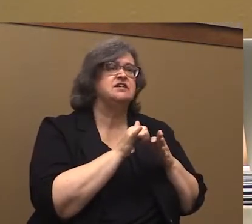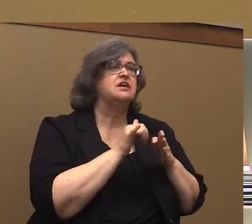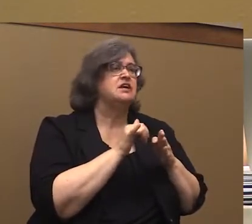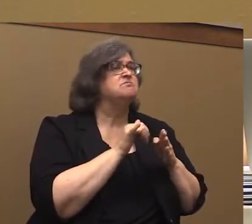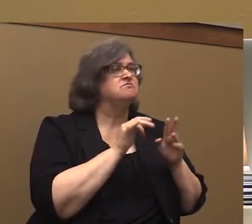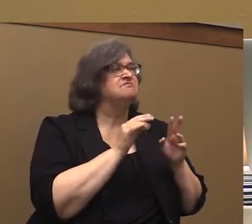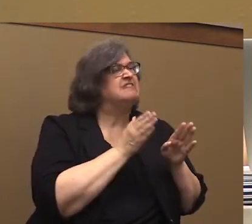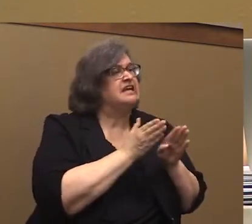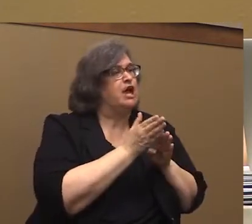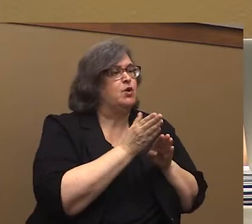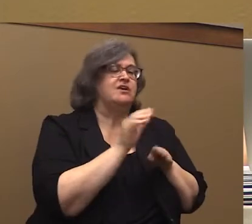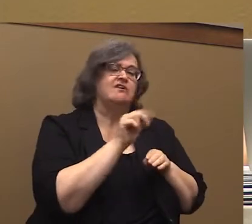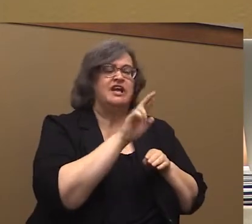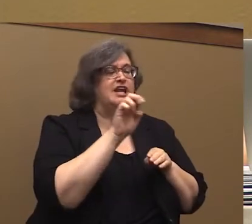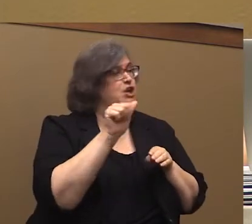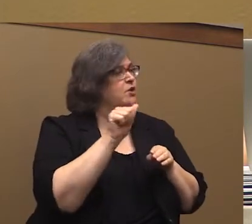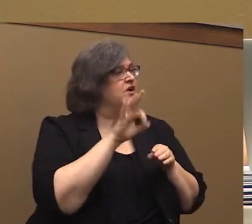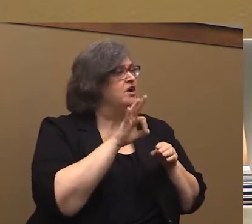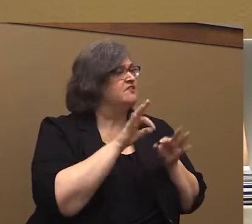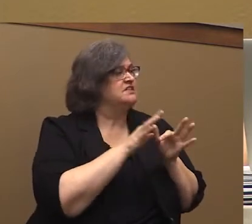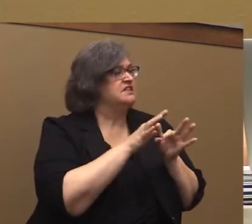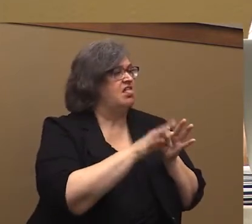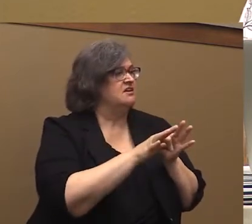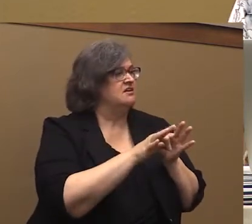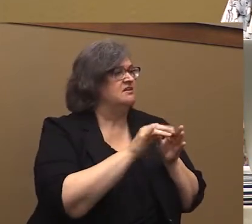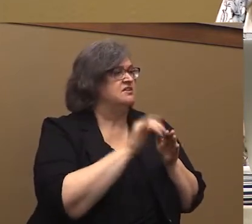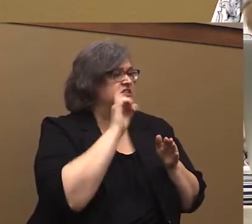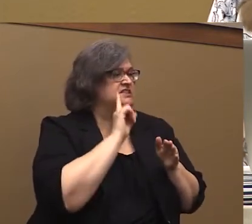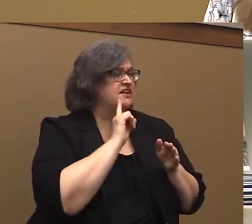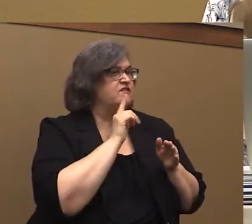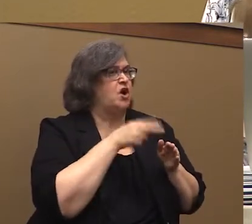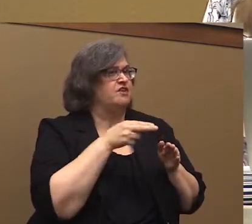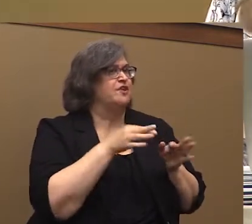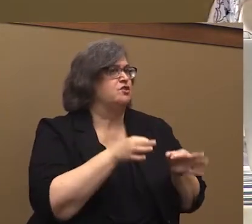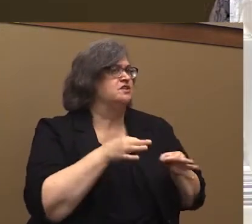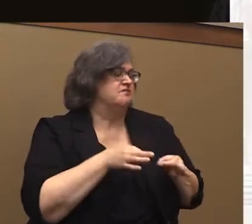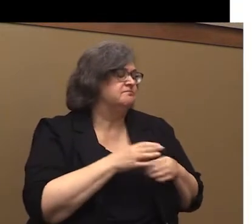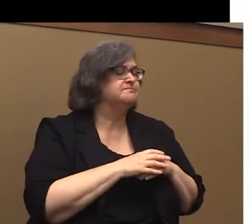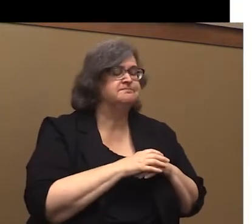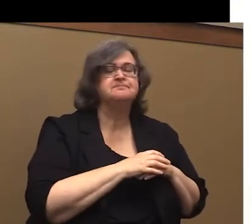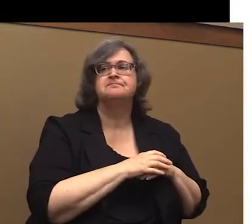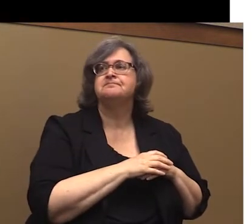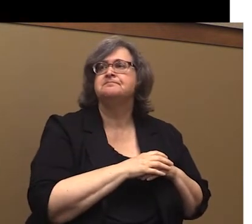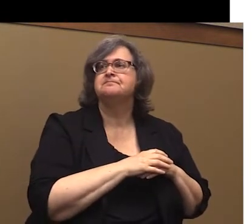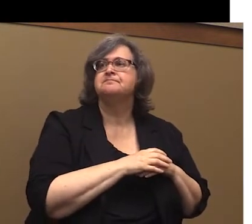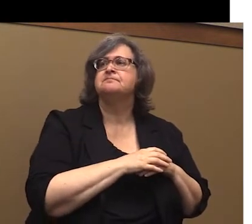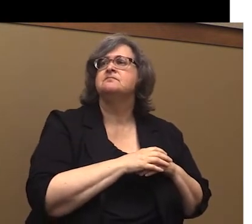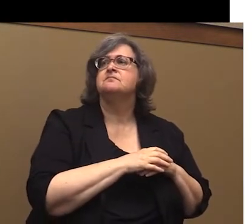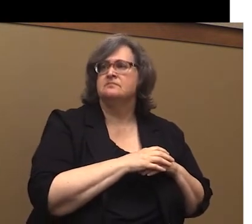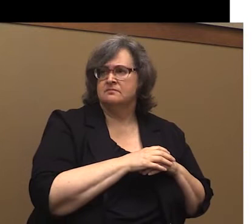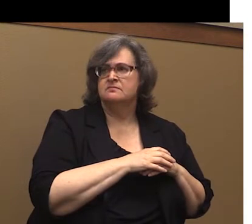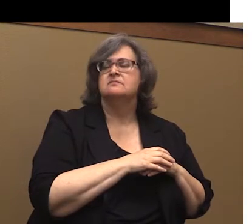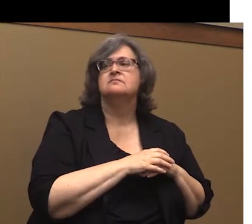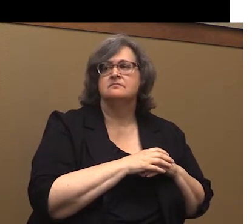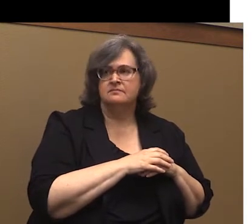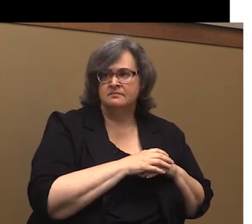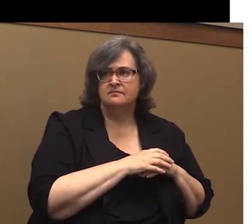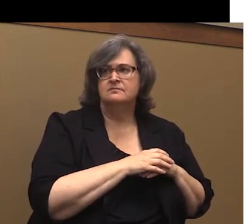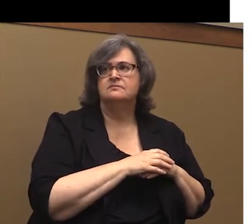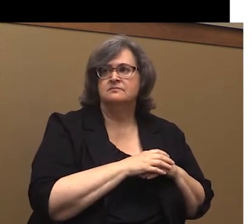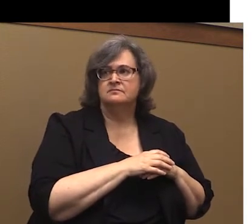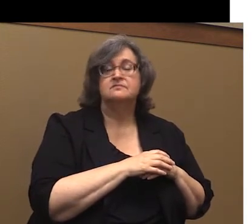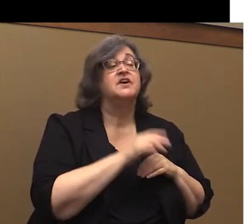delay for children who are deaf or hard of hearing. And this was